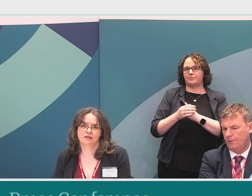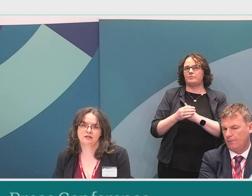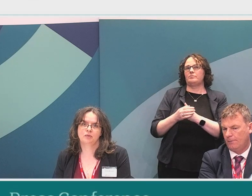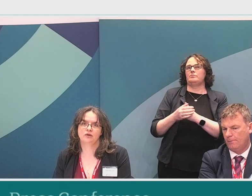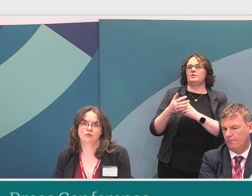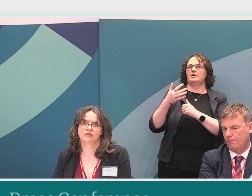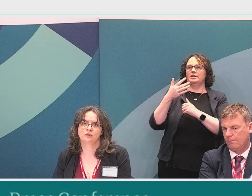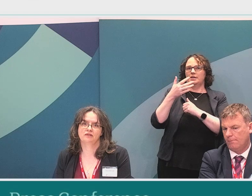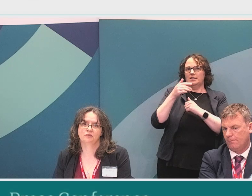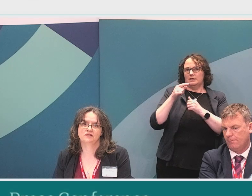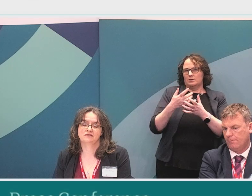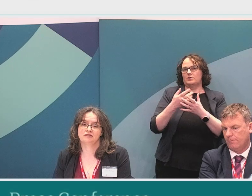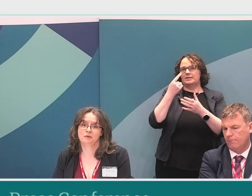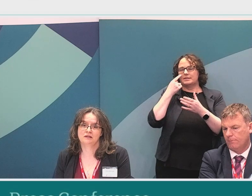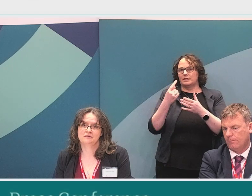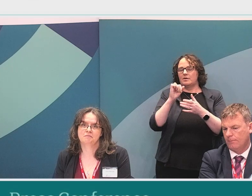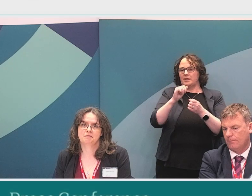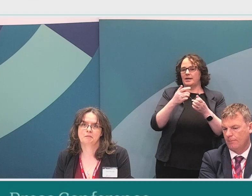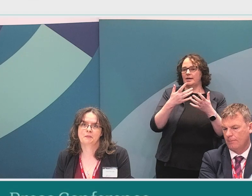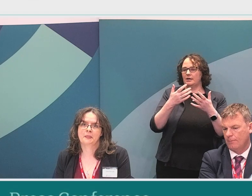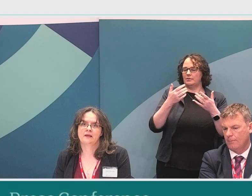only, compared with 25% of females.